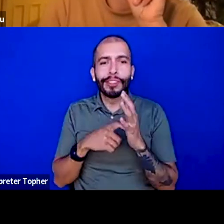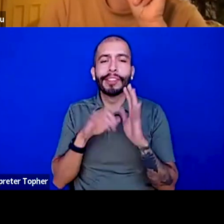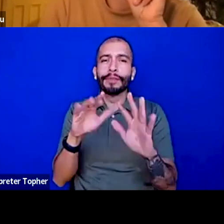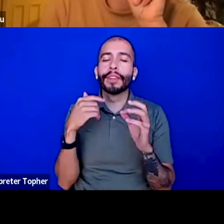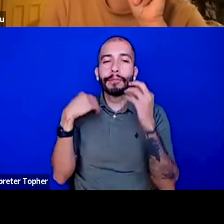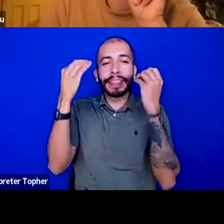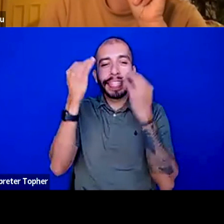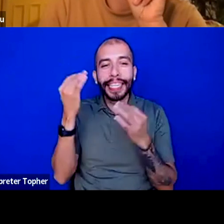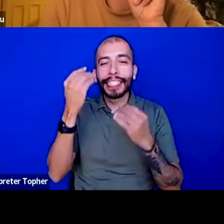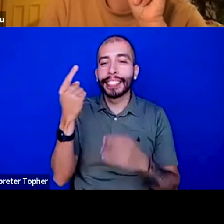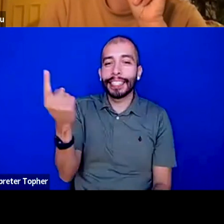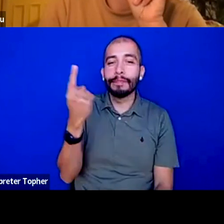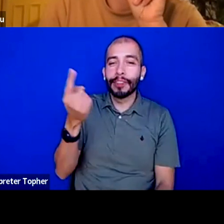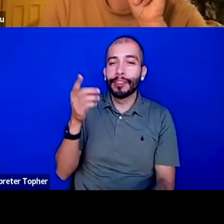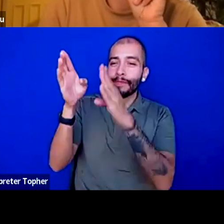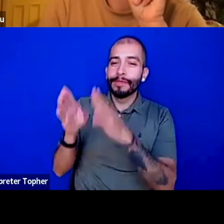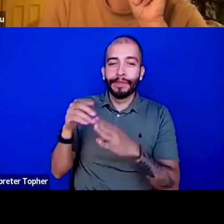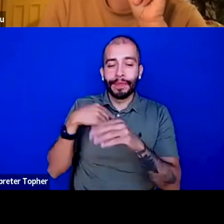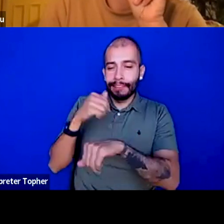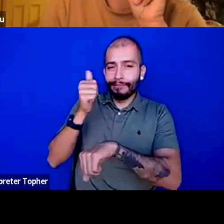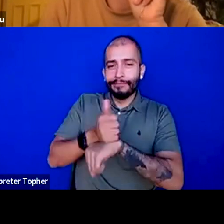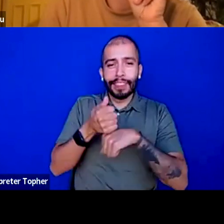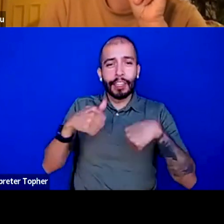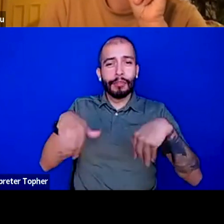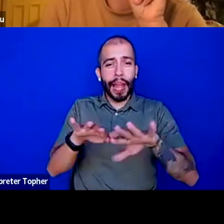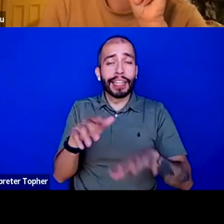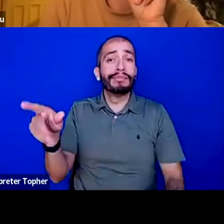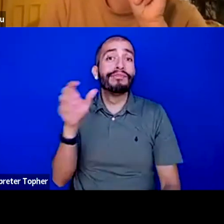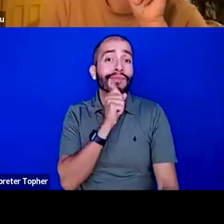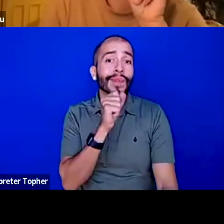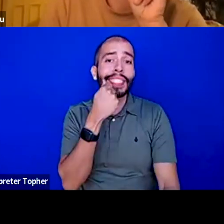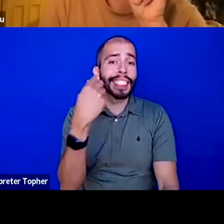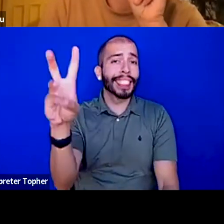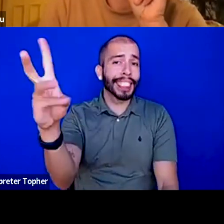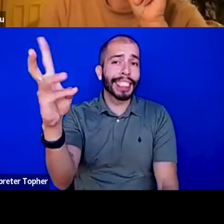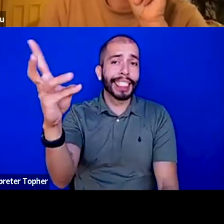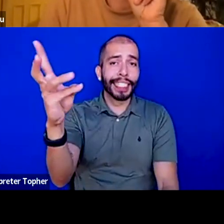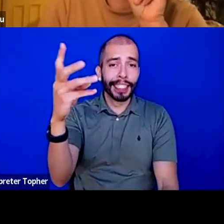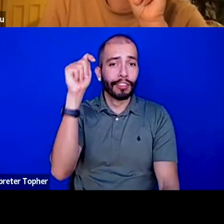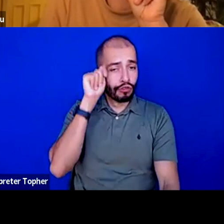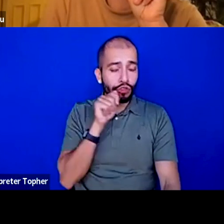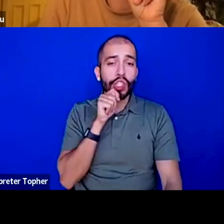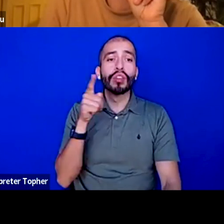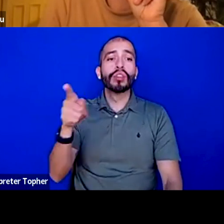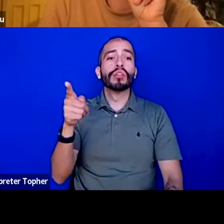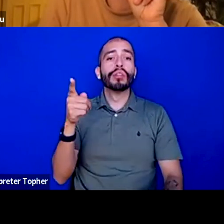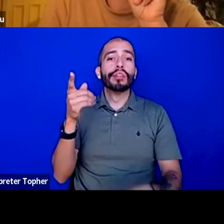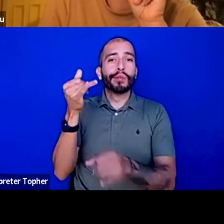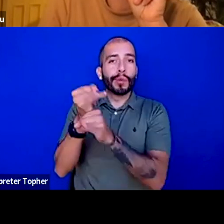residential treatment center. We're going to call him Tristan, okay? So